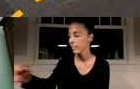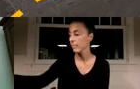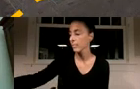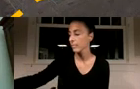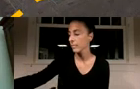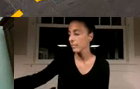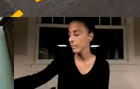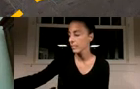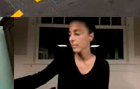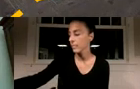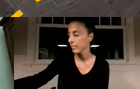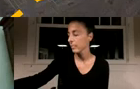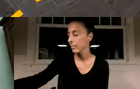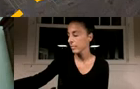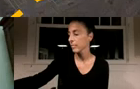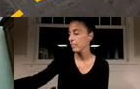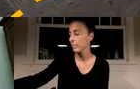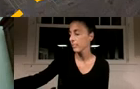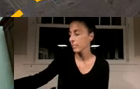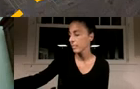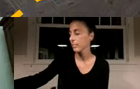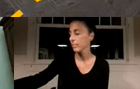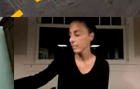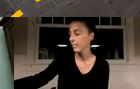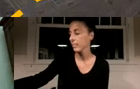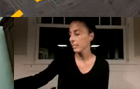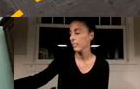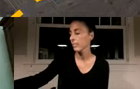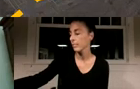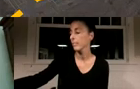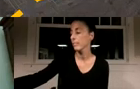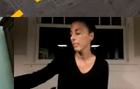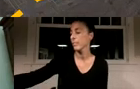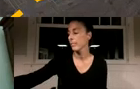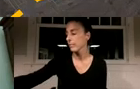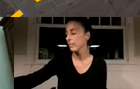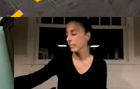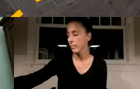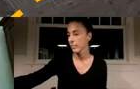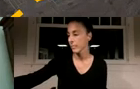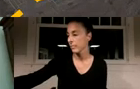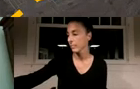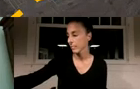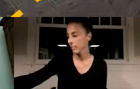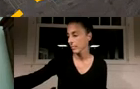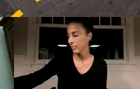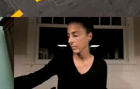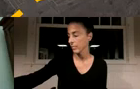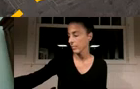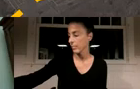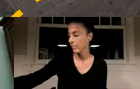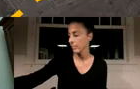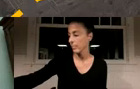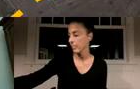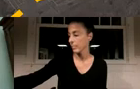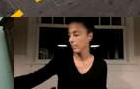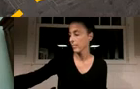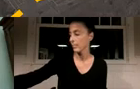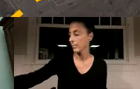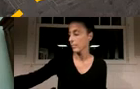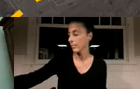about a conversion of commercial to residential. And of course, that